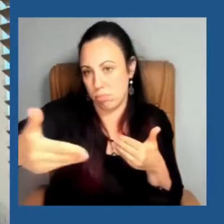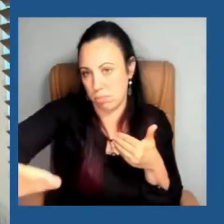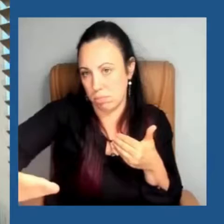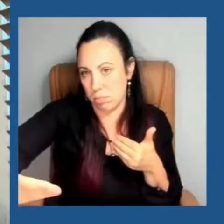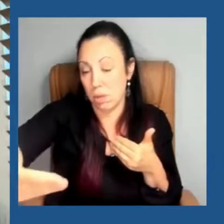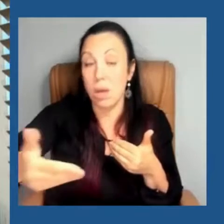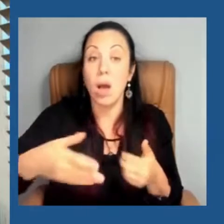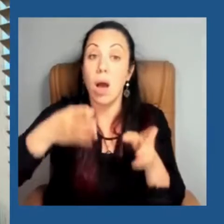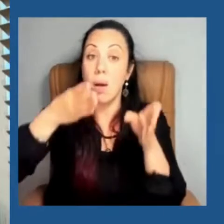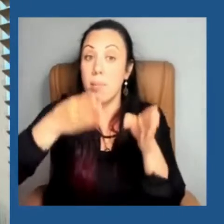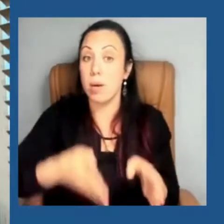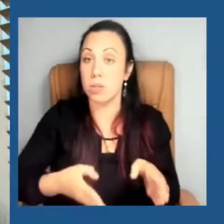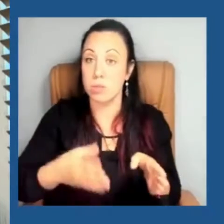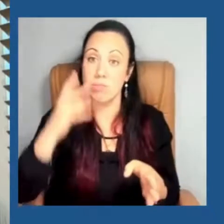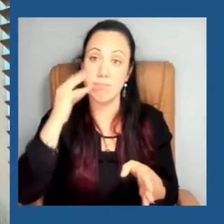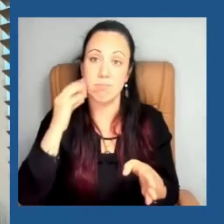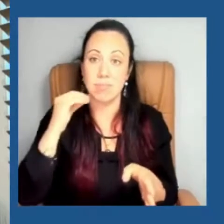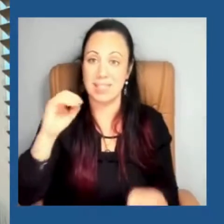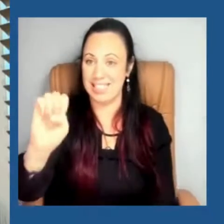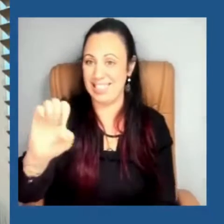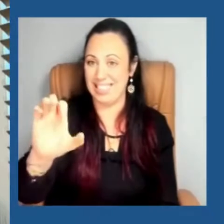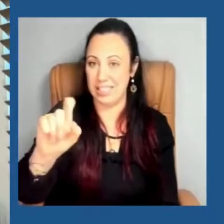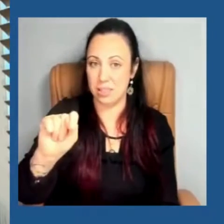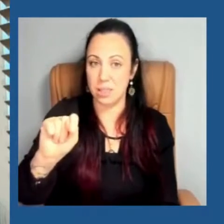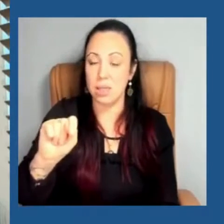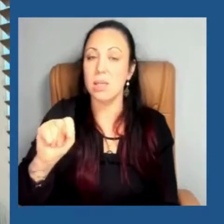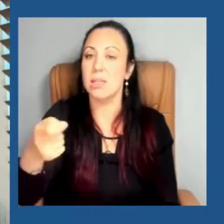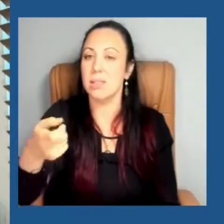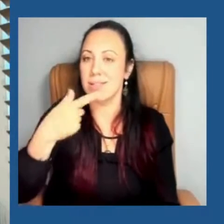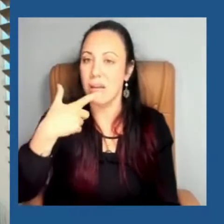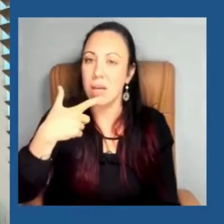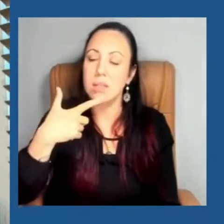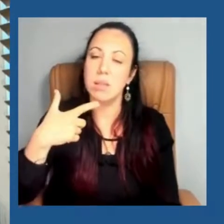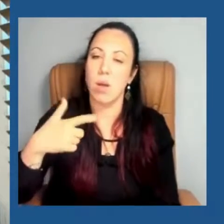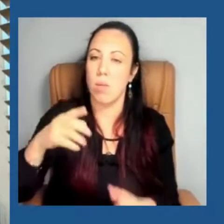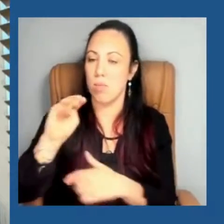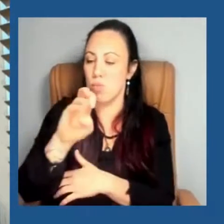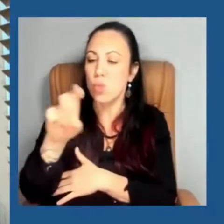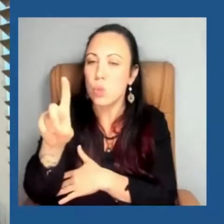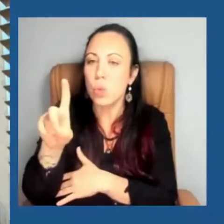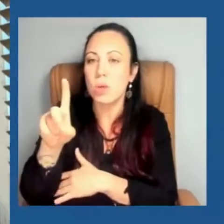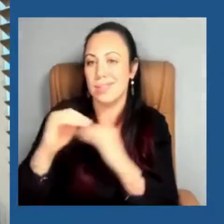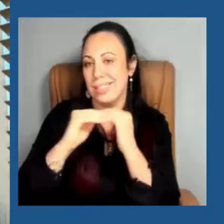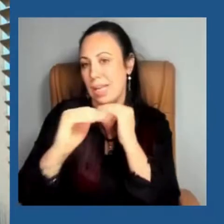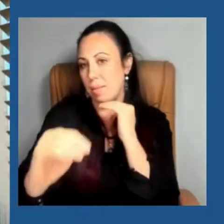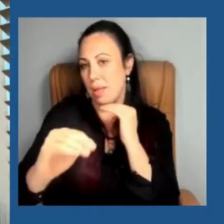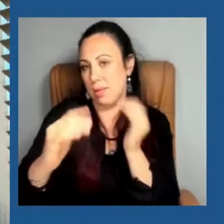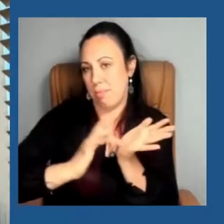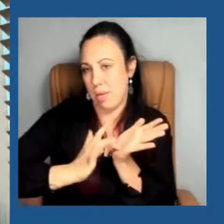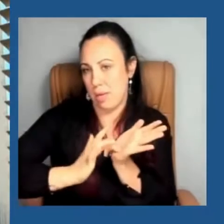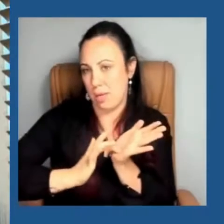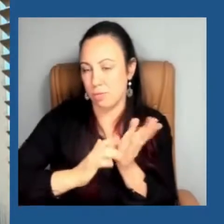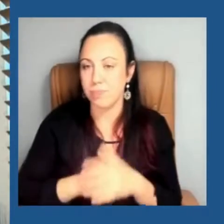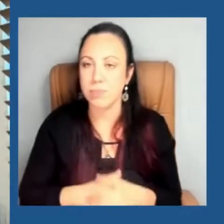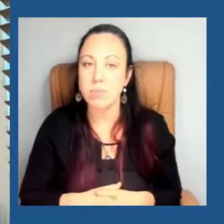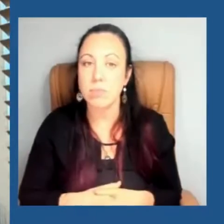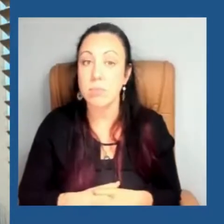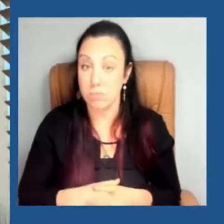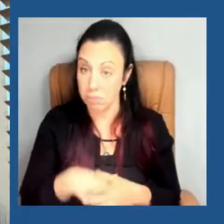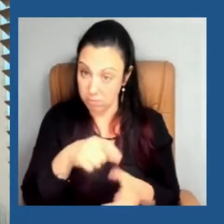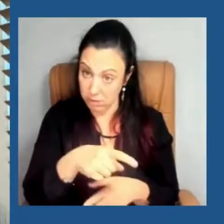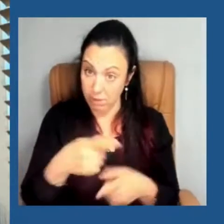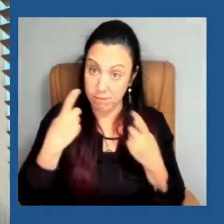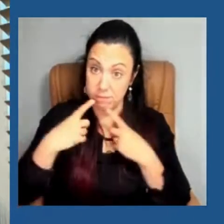undergoes ECT also takes antidepressant or mood-stabilizing medication. Although ECT is effective in